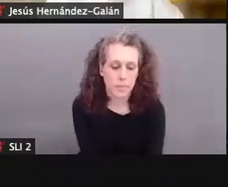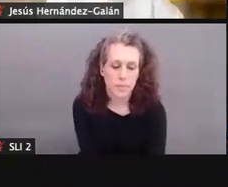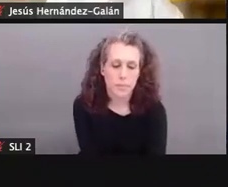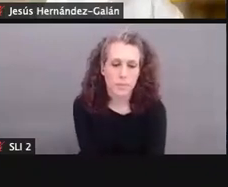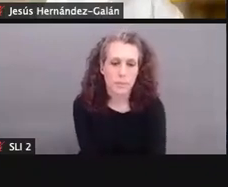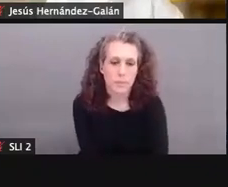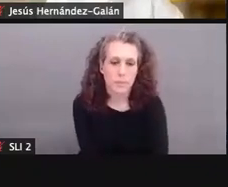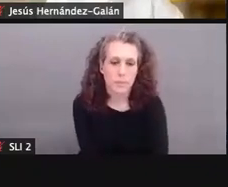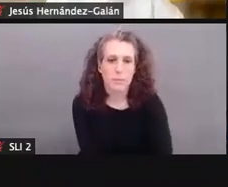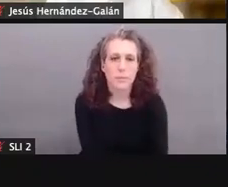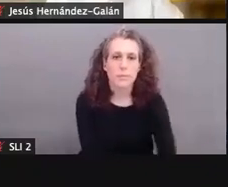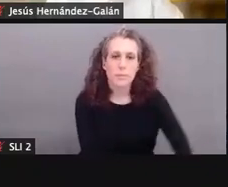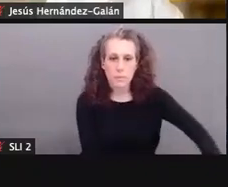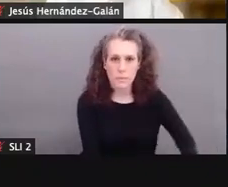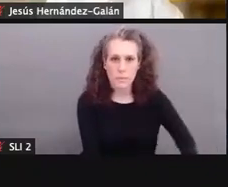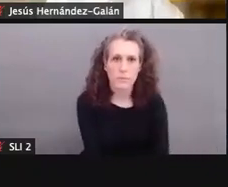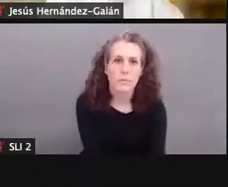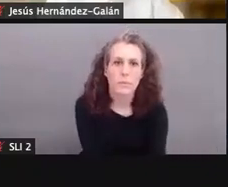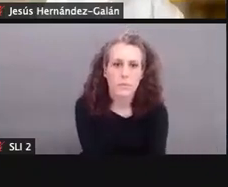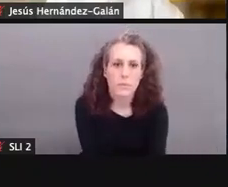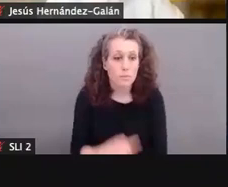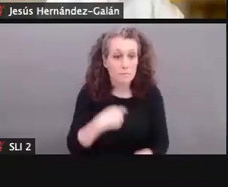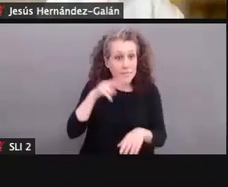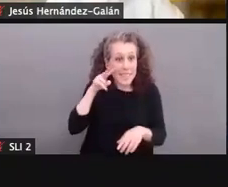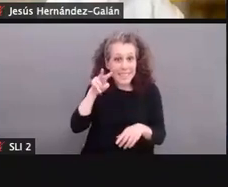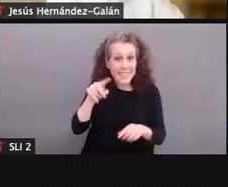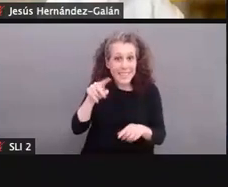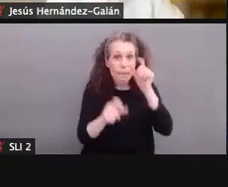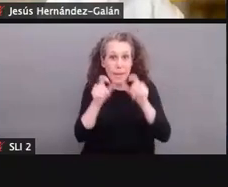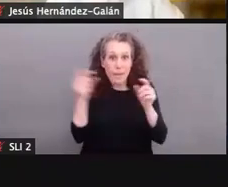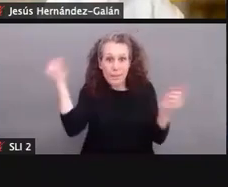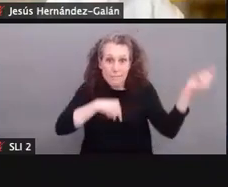We are more than 200 people already.